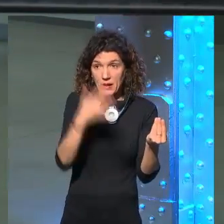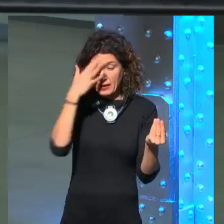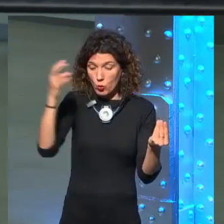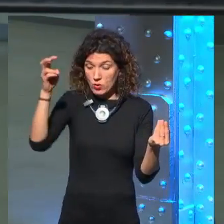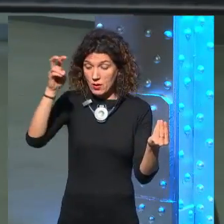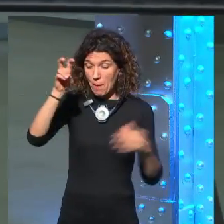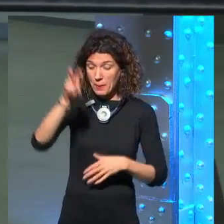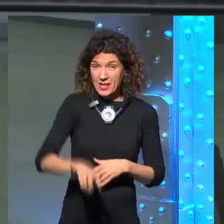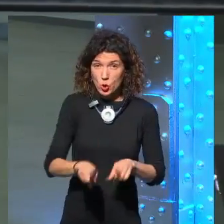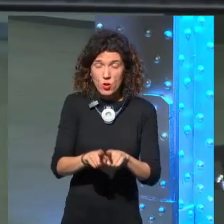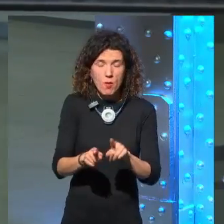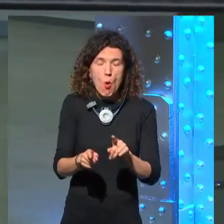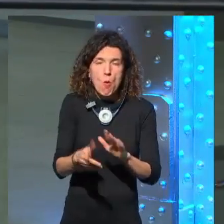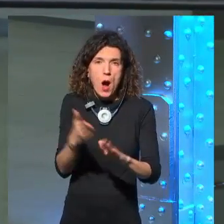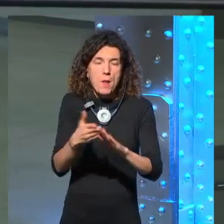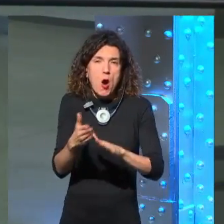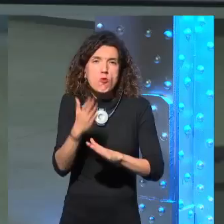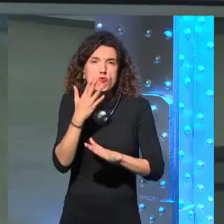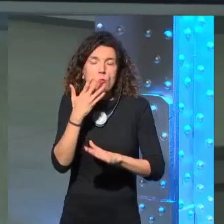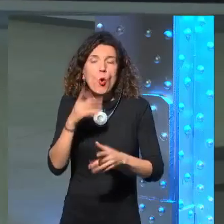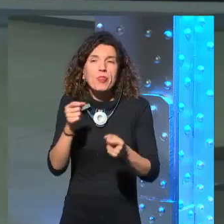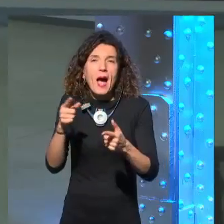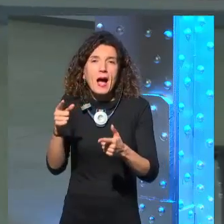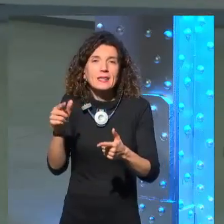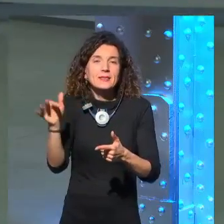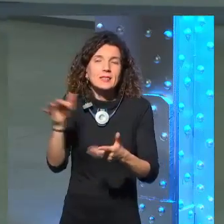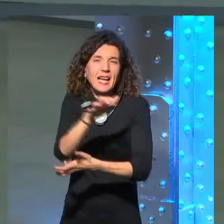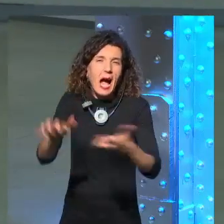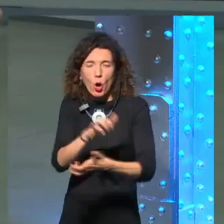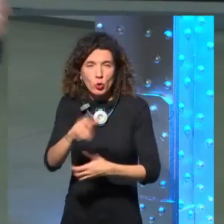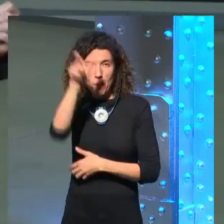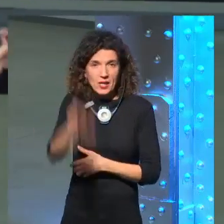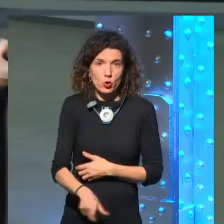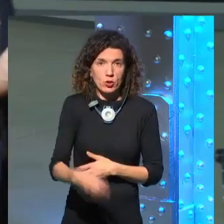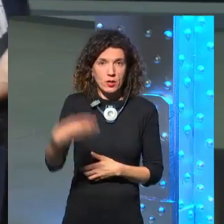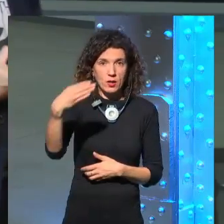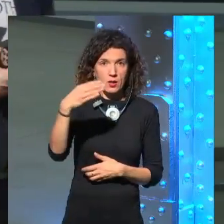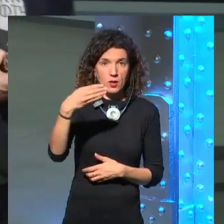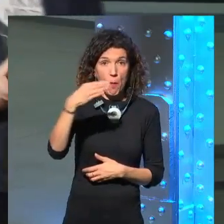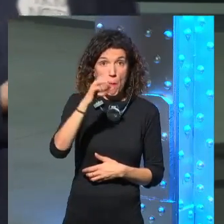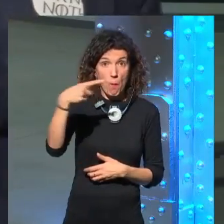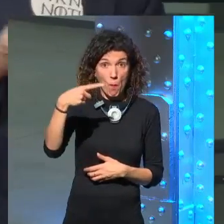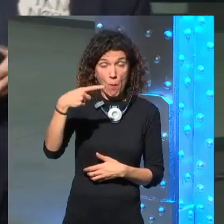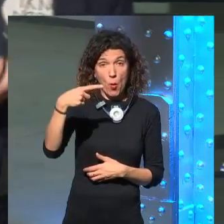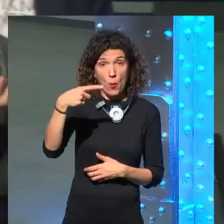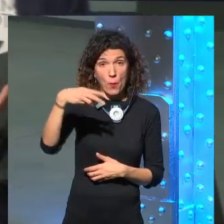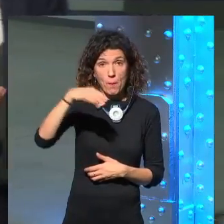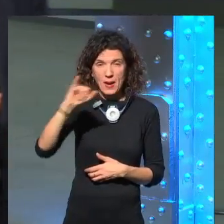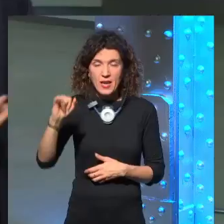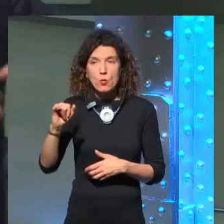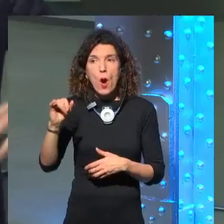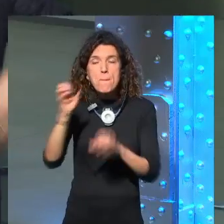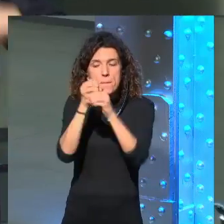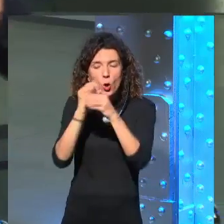of the chaos was this guy here. This is Bob May. He's an evolutionary biologist, and he